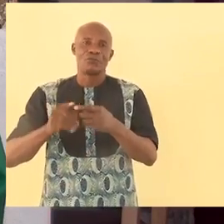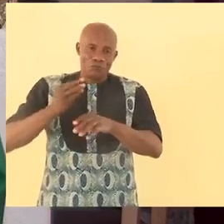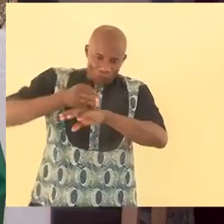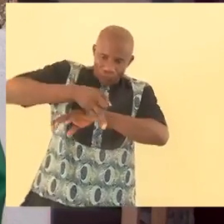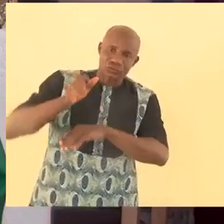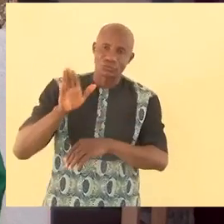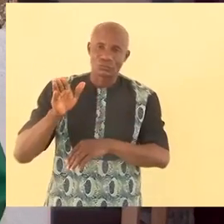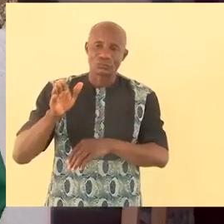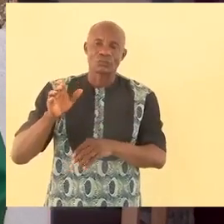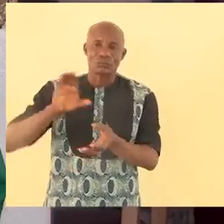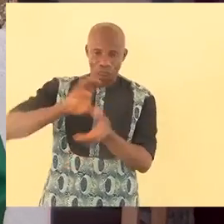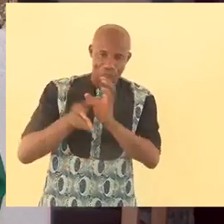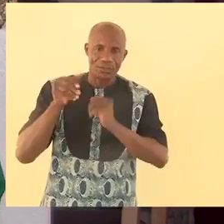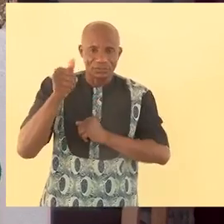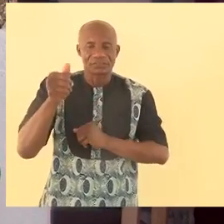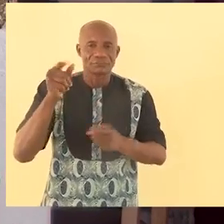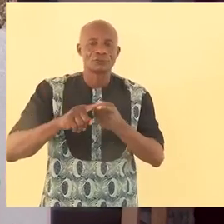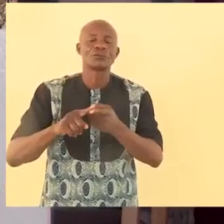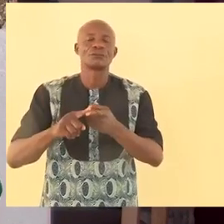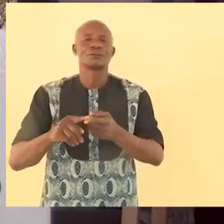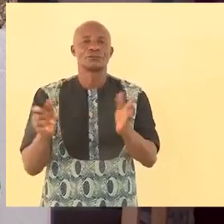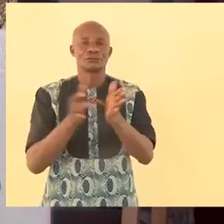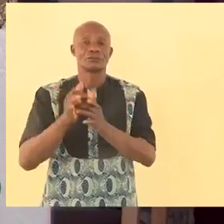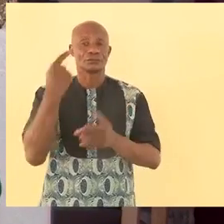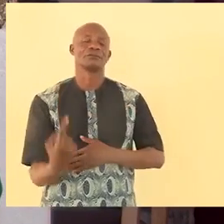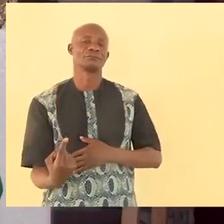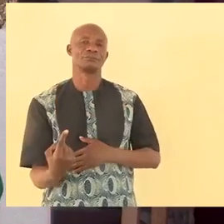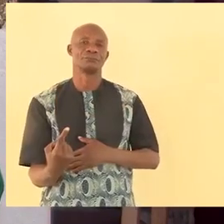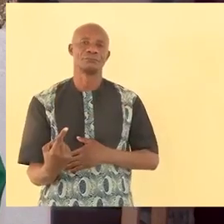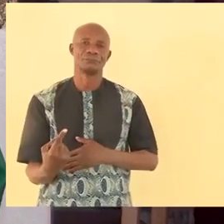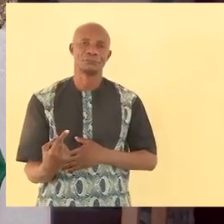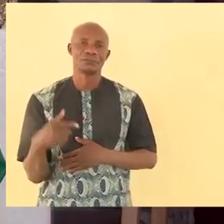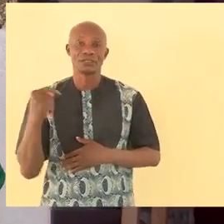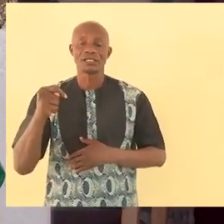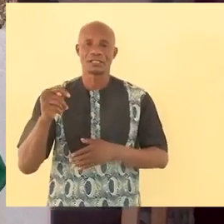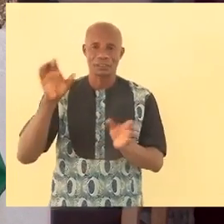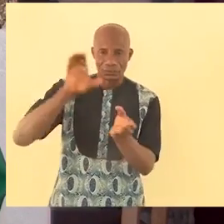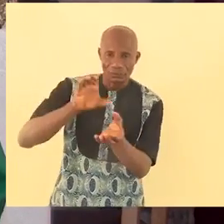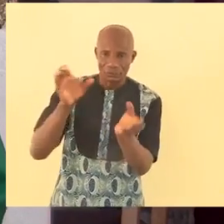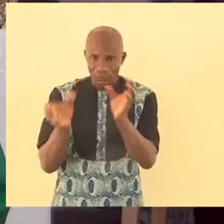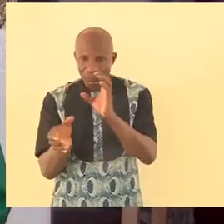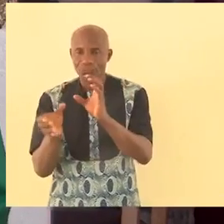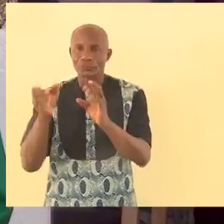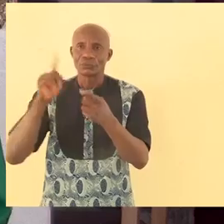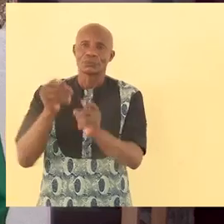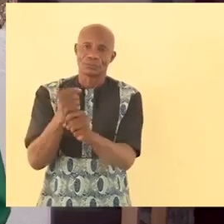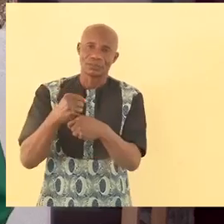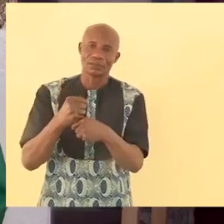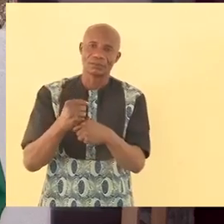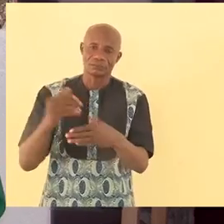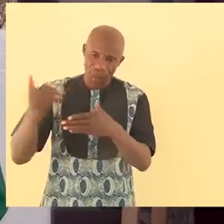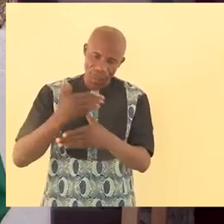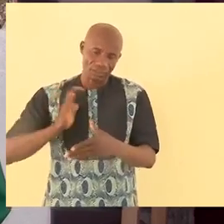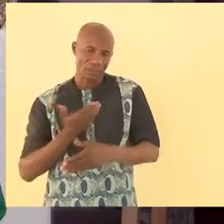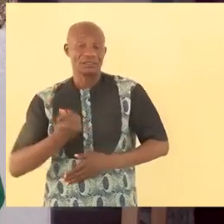yourselves not to any other human being but to Jesus, the comparison we are called to